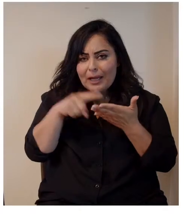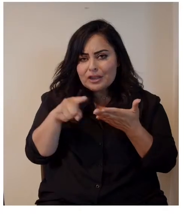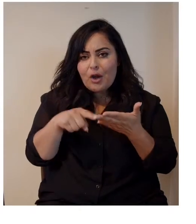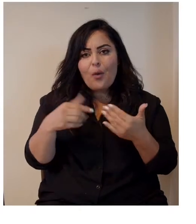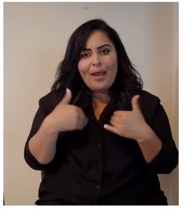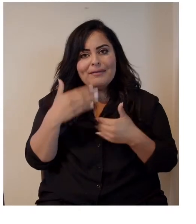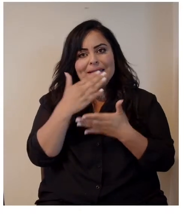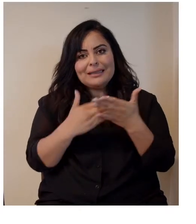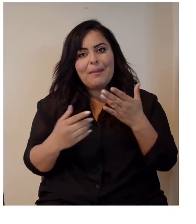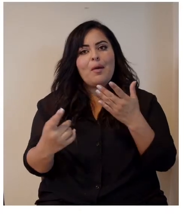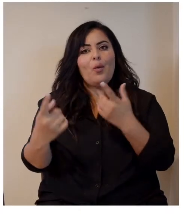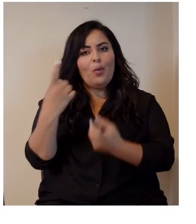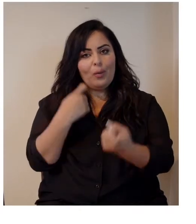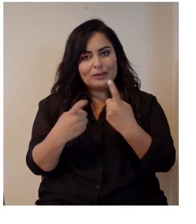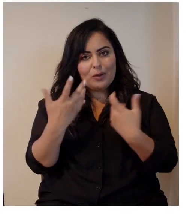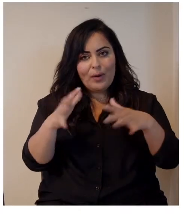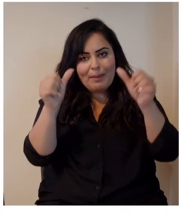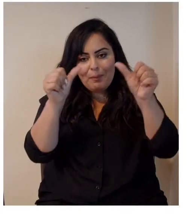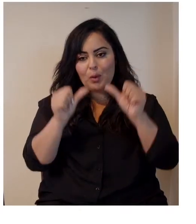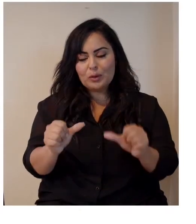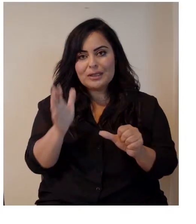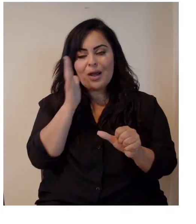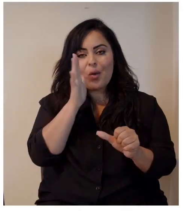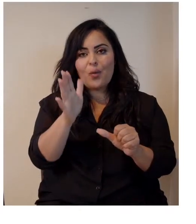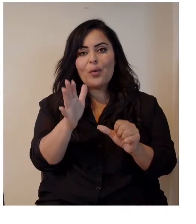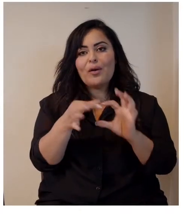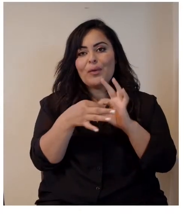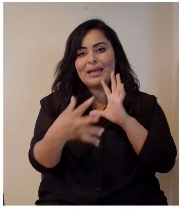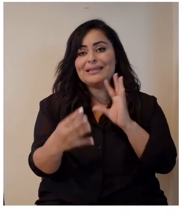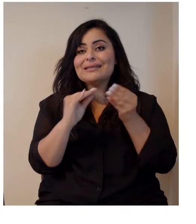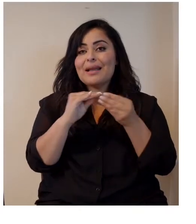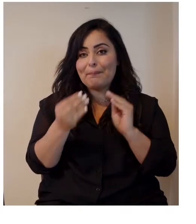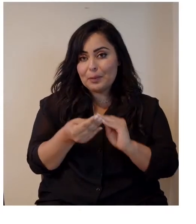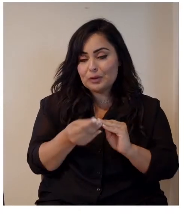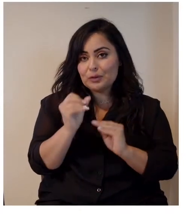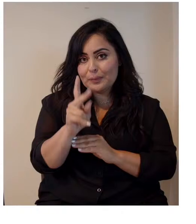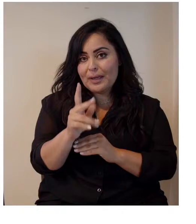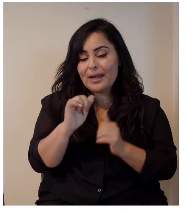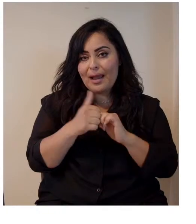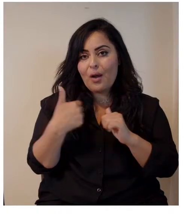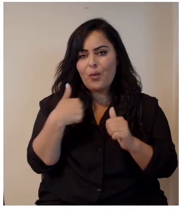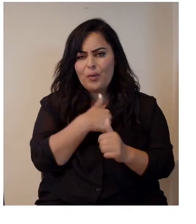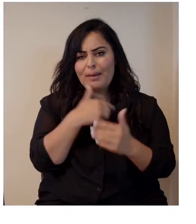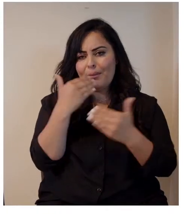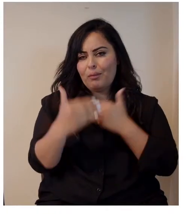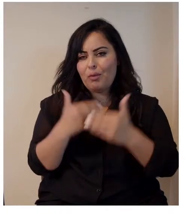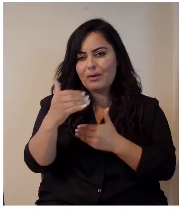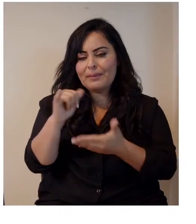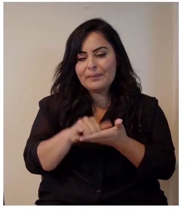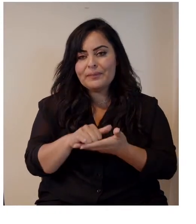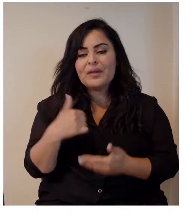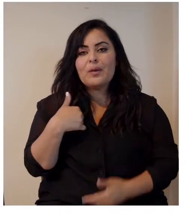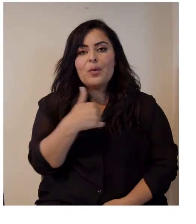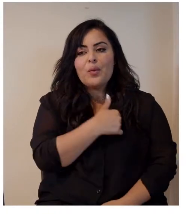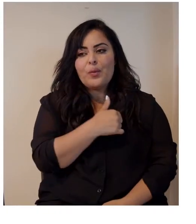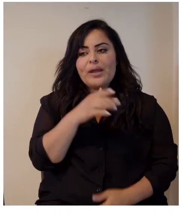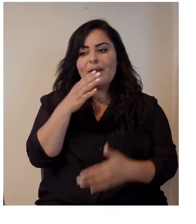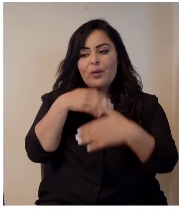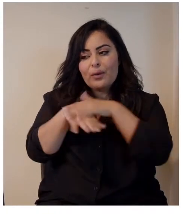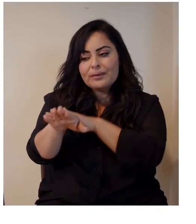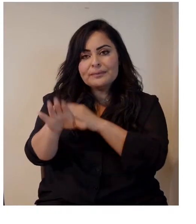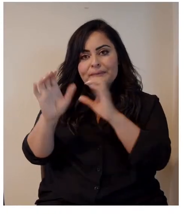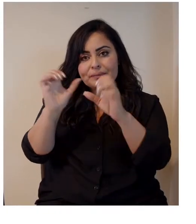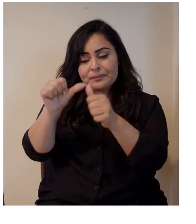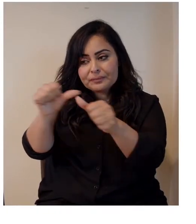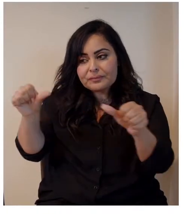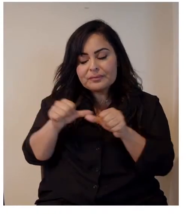questions that have been posed on that, when we're going to release damage inspection numbers and how we go through that process. So we go through, and there